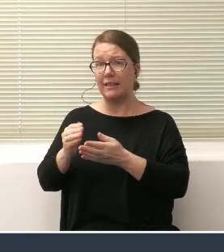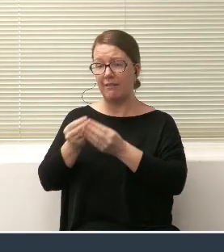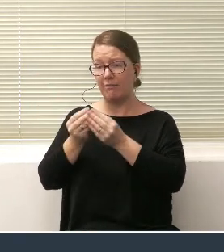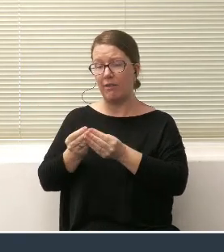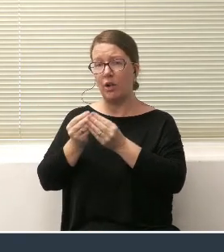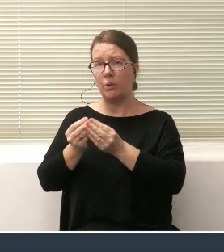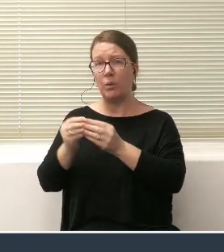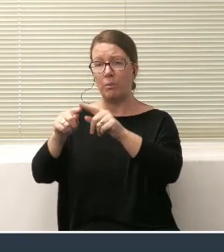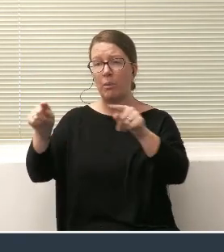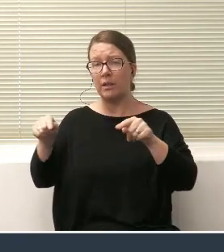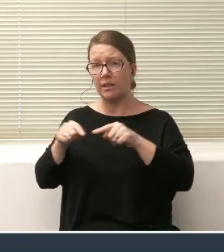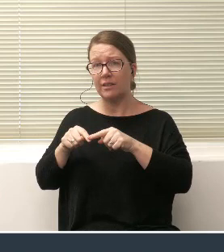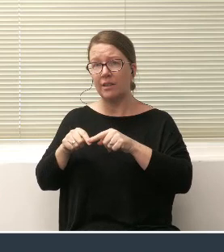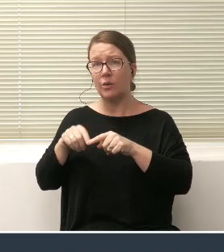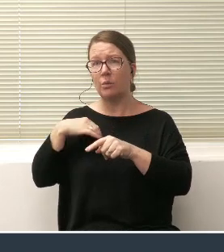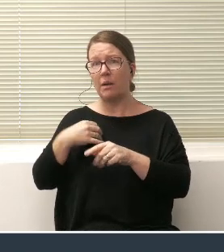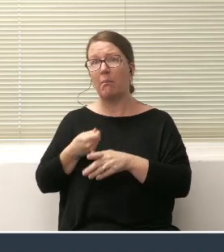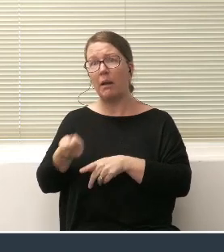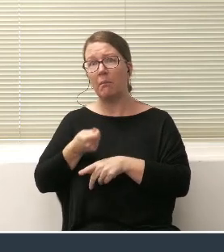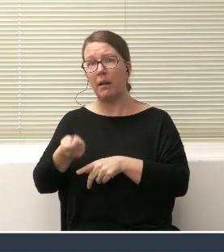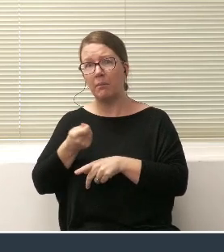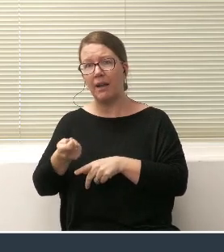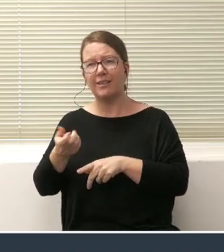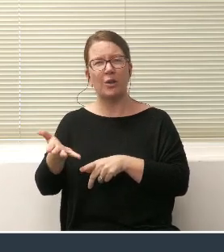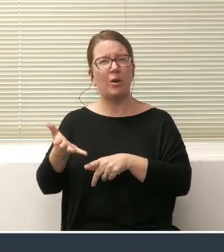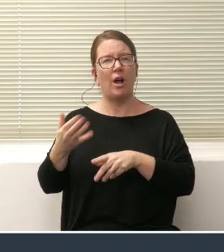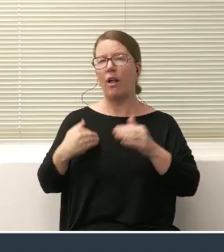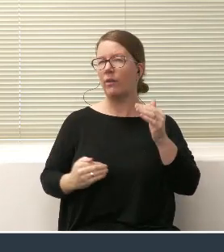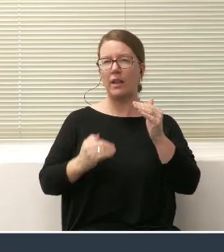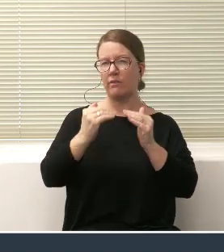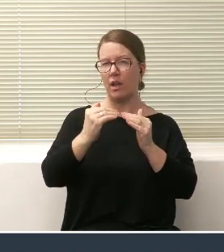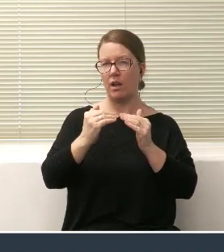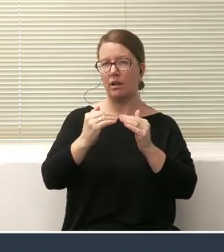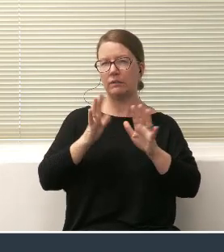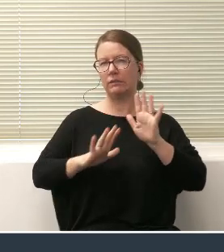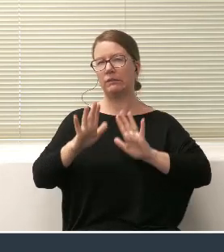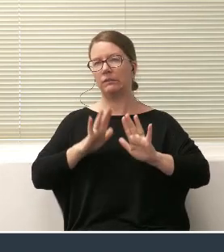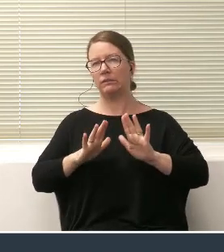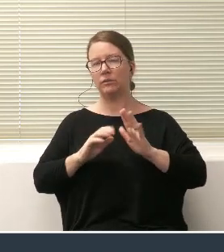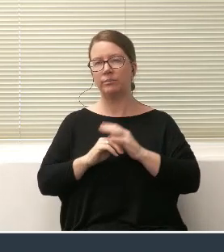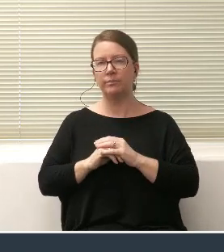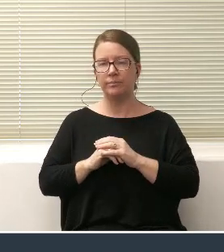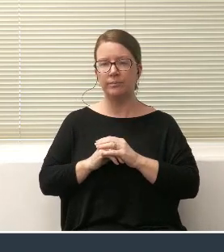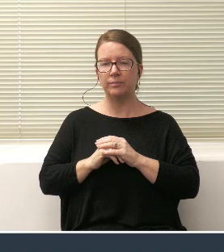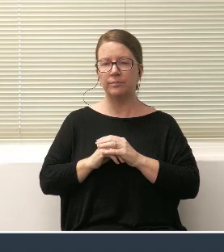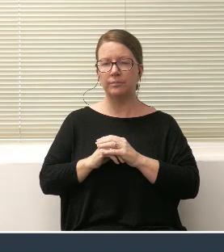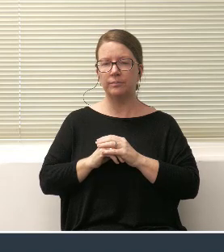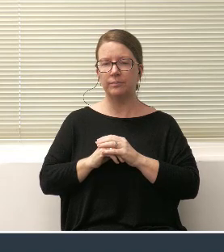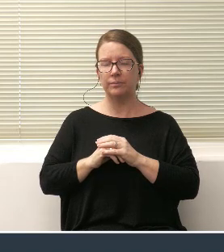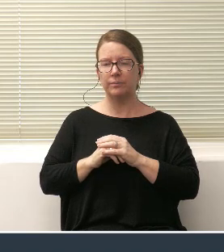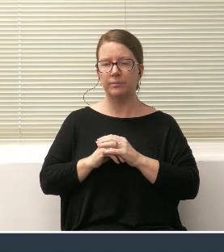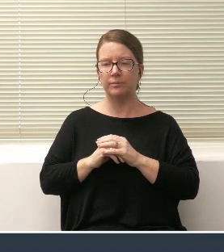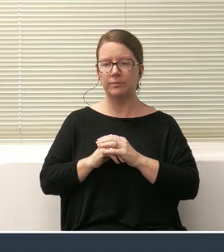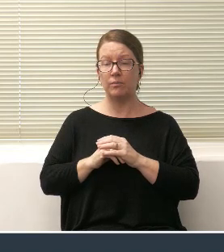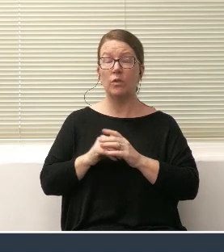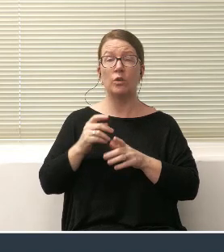properties. So yeah, I'm struggling a bit with this one. Thank you, Councillor Brown. And just to comment